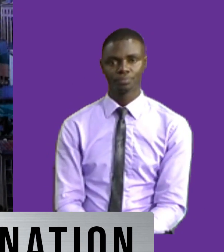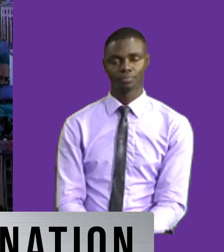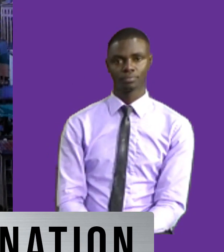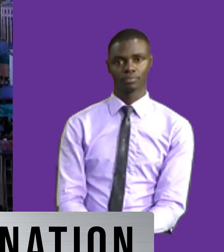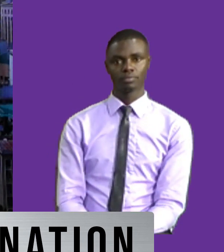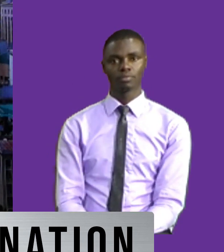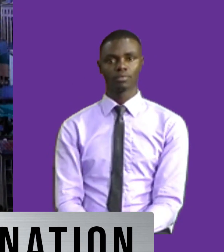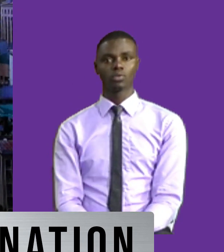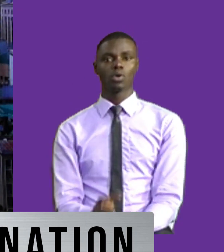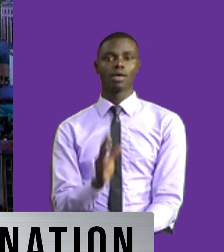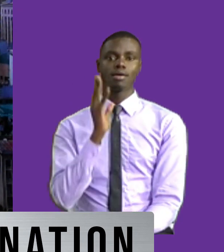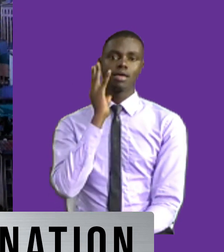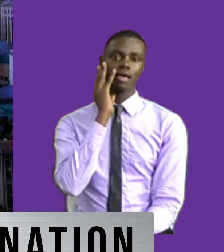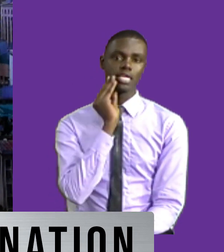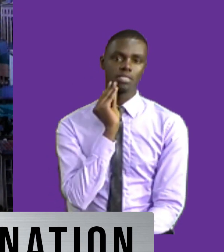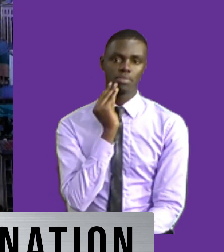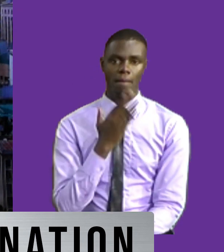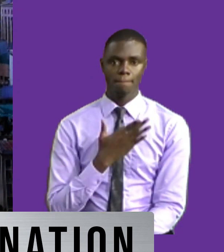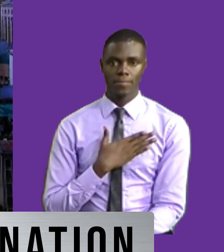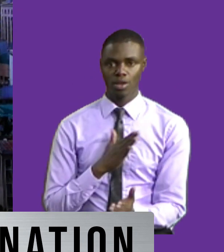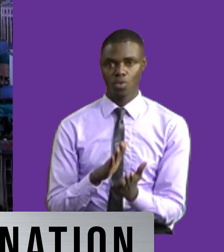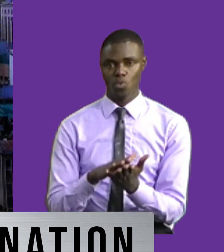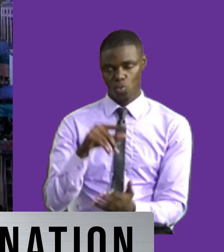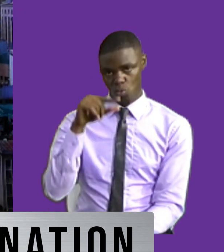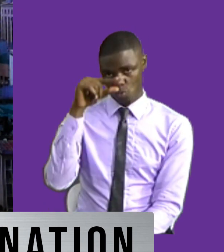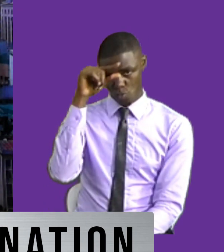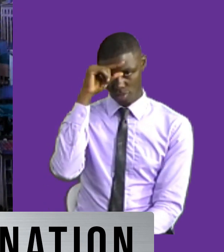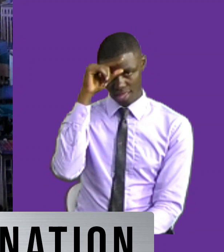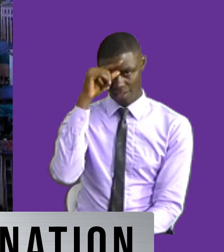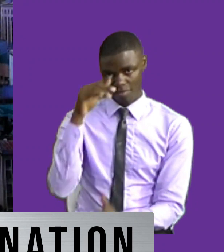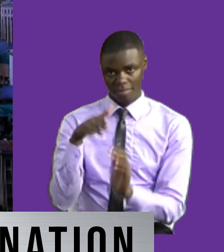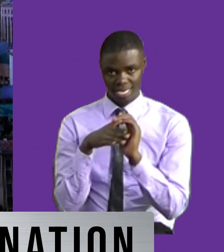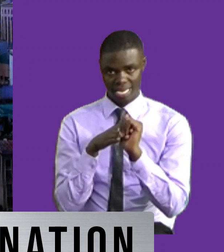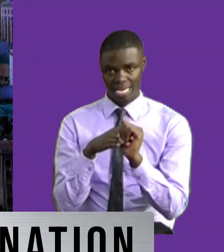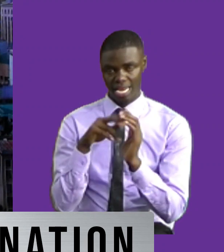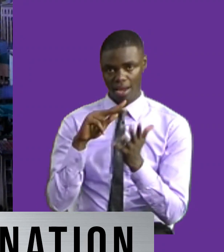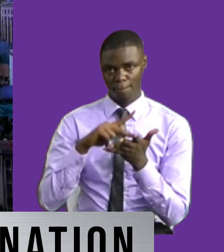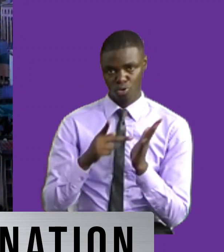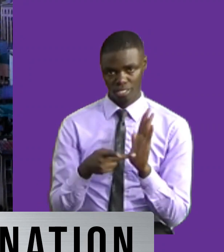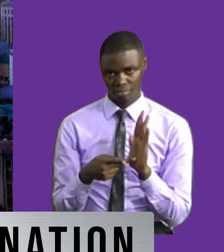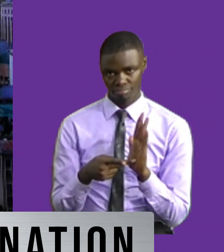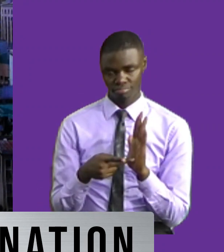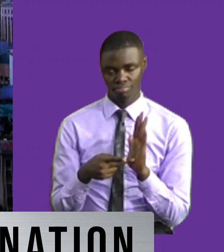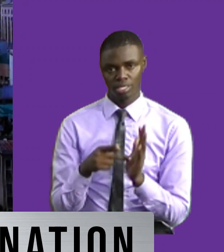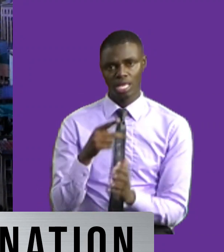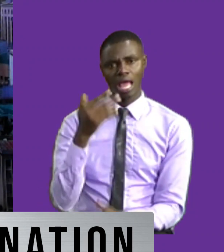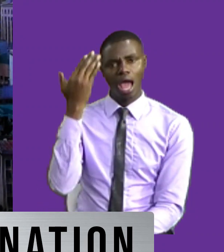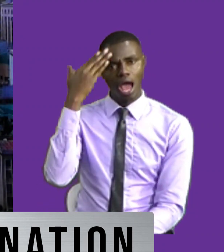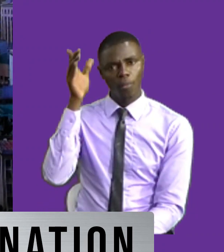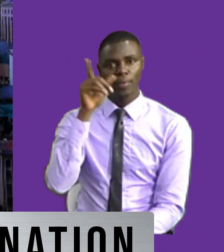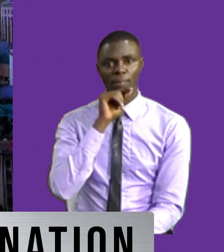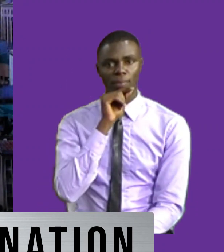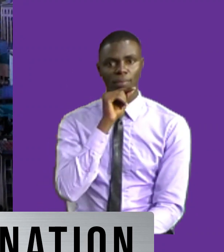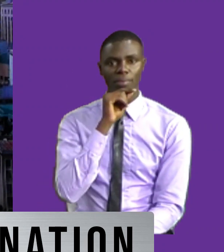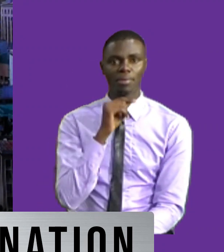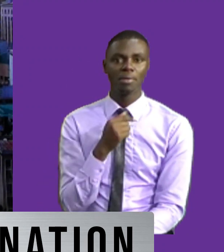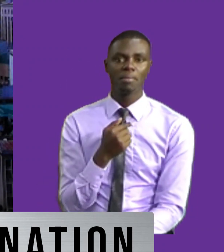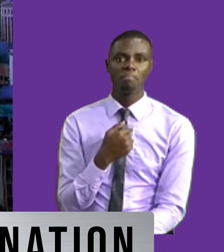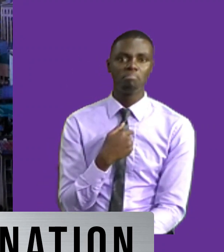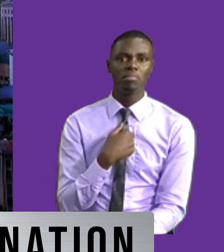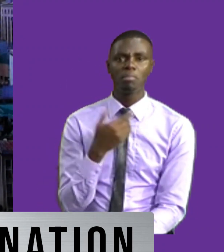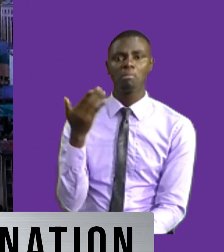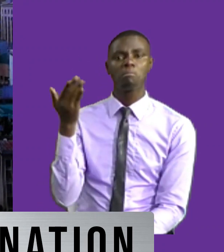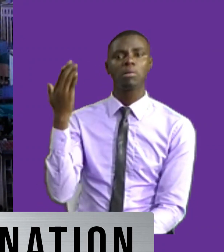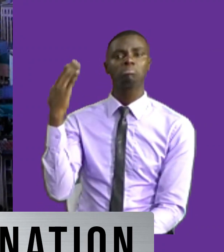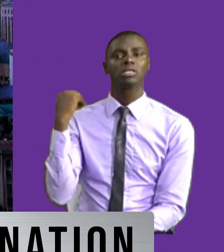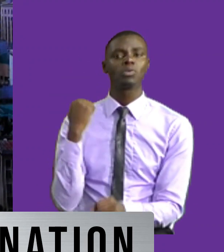Jonah, my experience with government-led projects. Right. As you are aware, Jonah, I've also in the